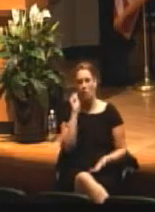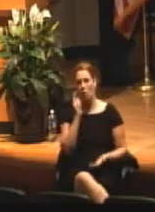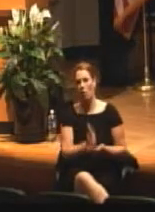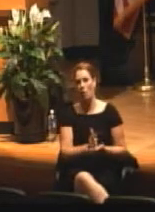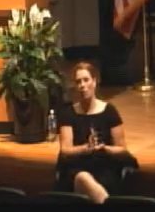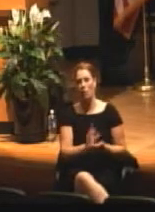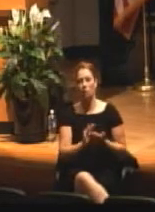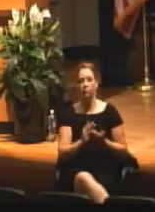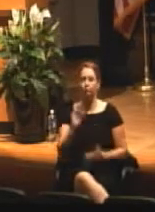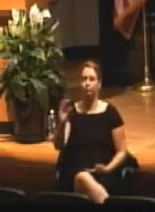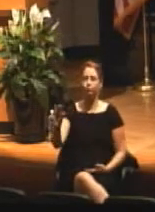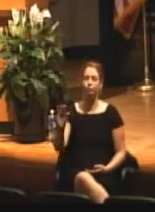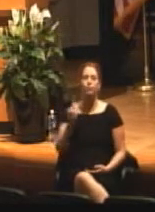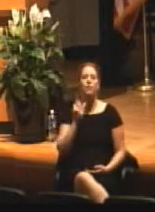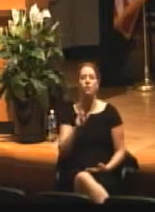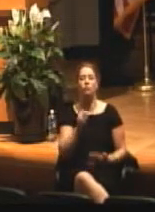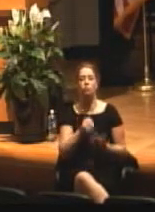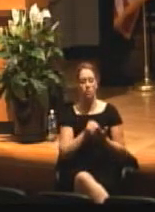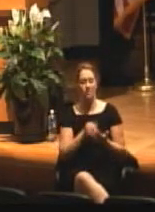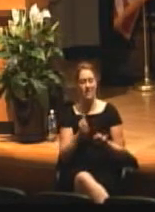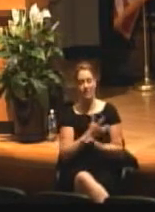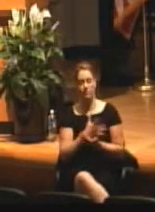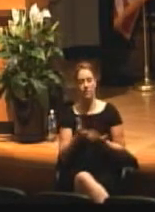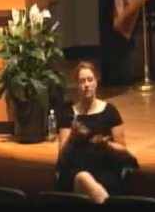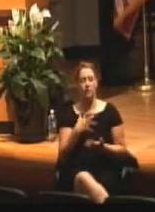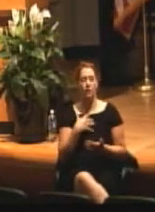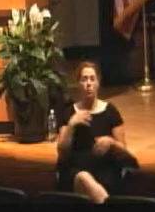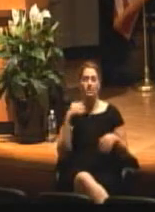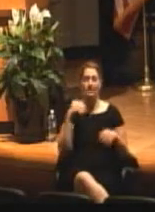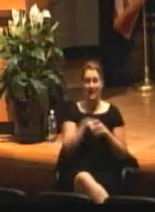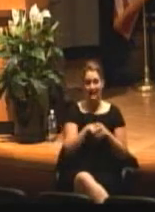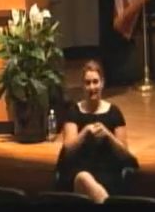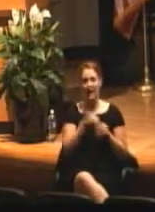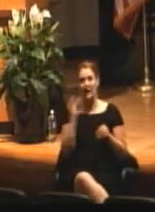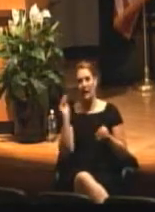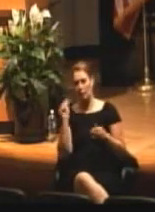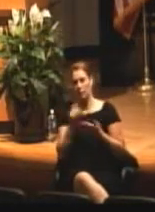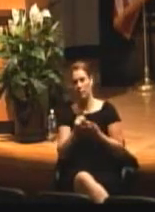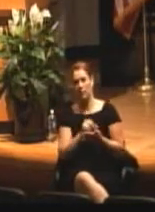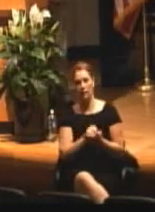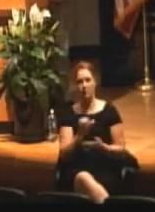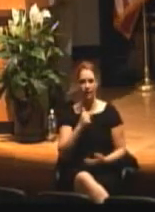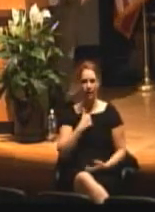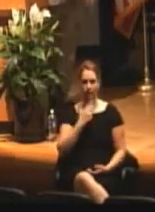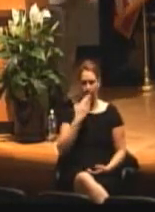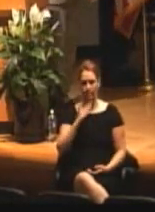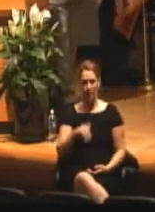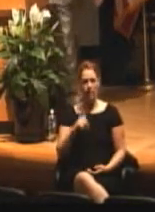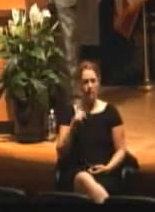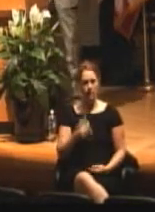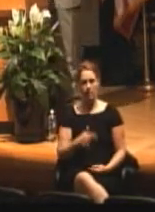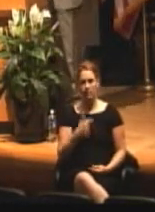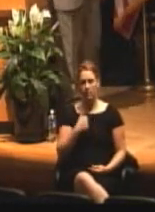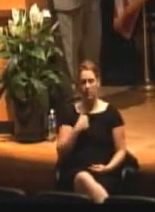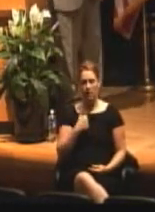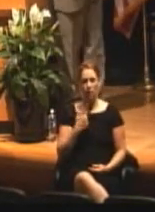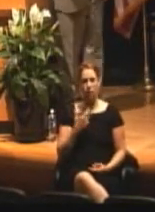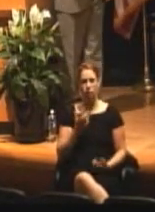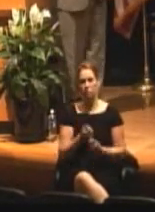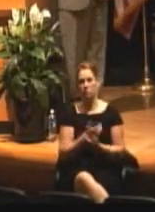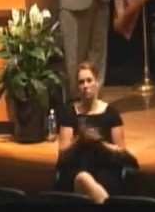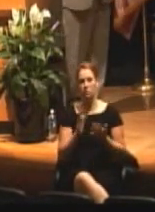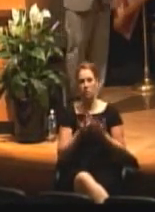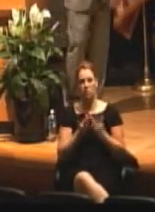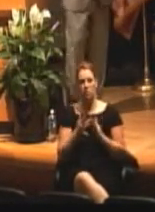to document everything that kind of goes in and out of your account. So I know I'm bad about this. Like, I do everything online, and I bump money back and